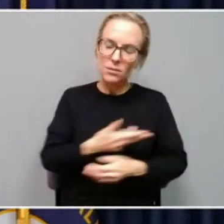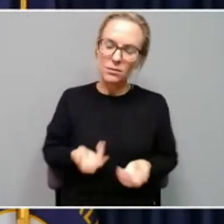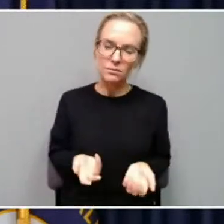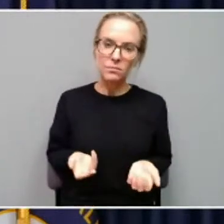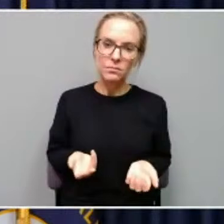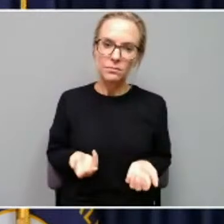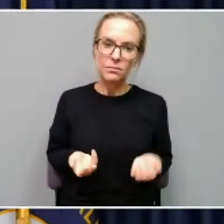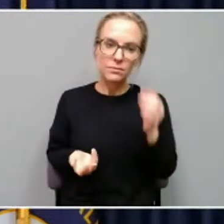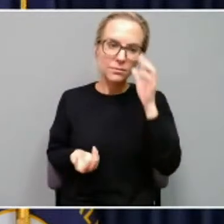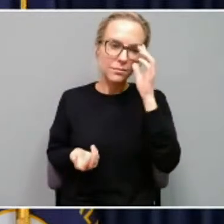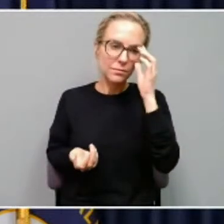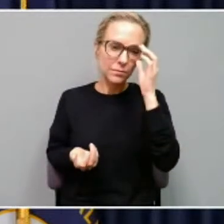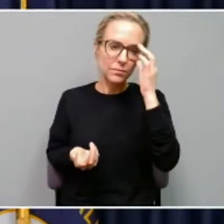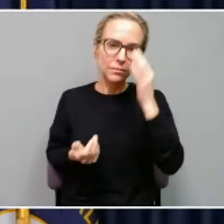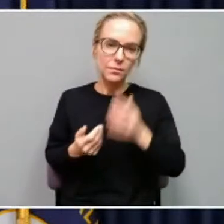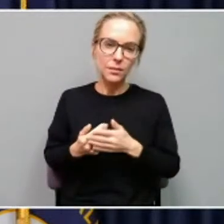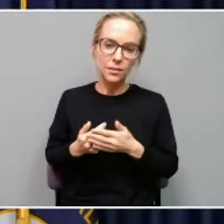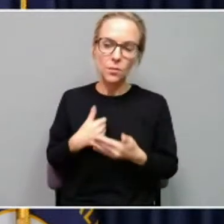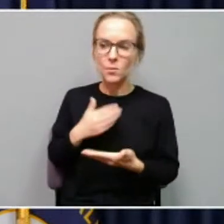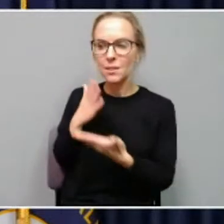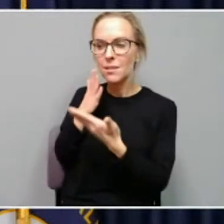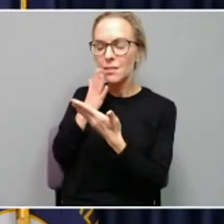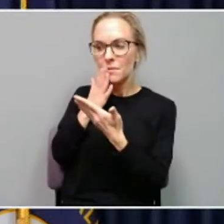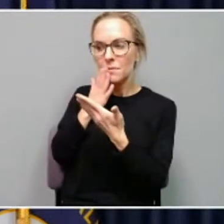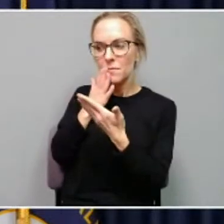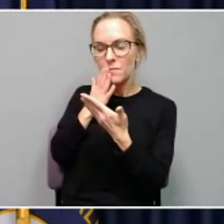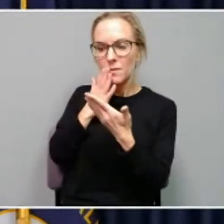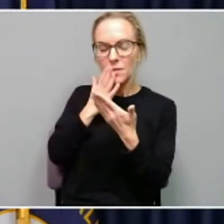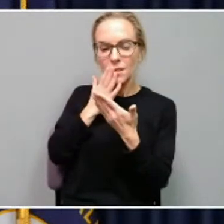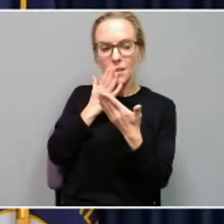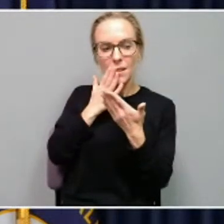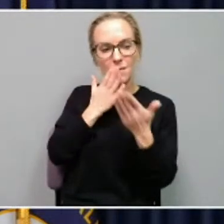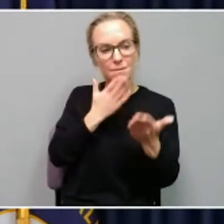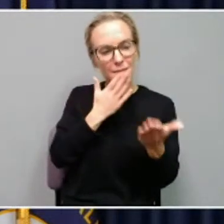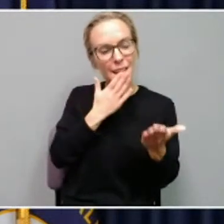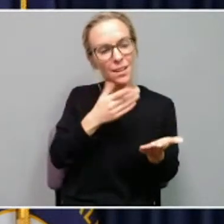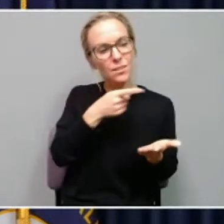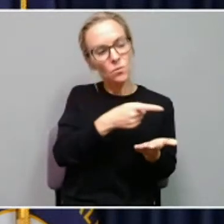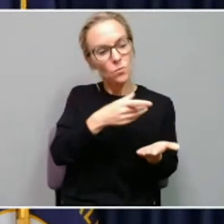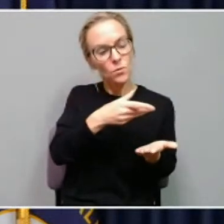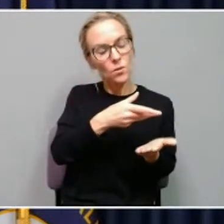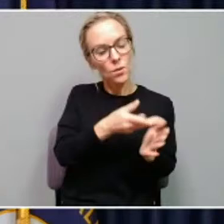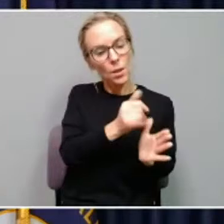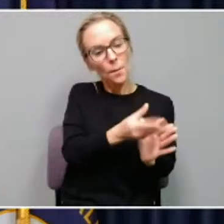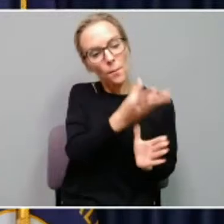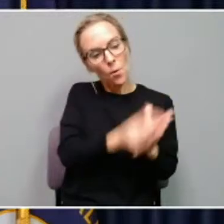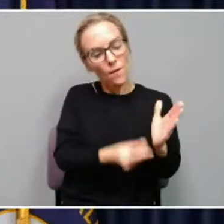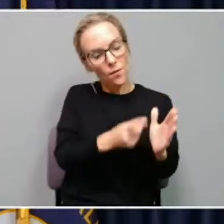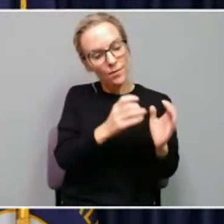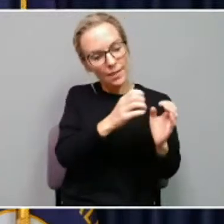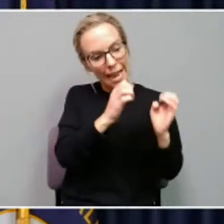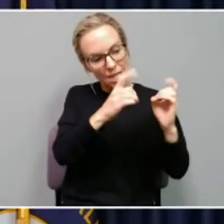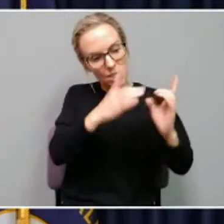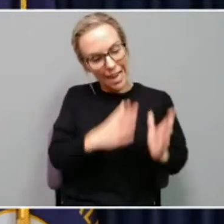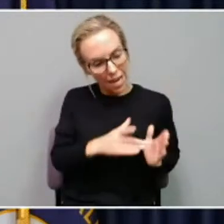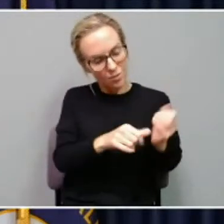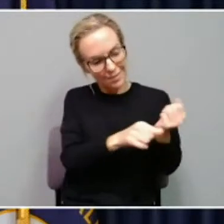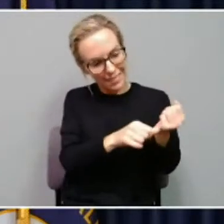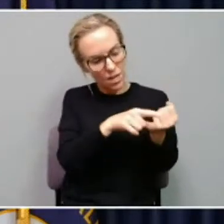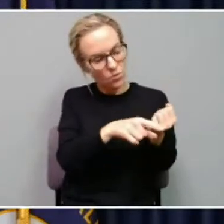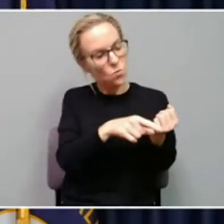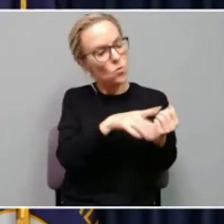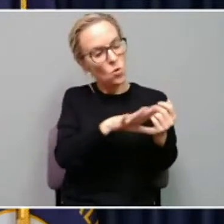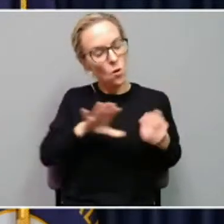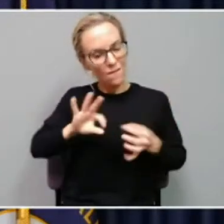We thank her for her service as an educator, and we grieve with her family. This is